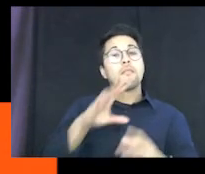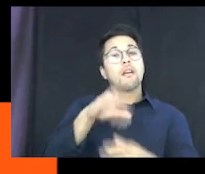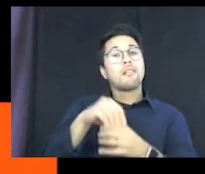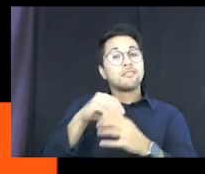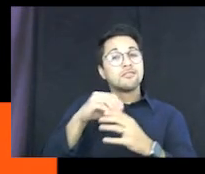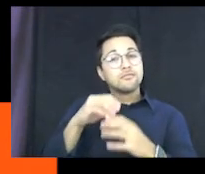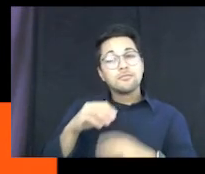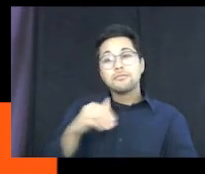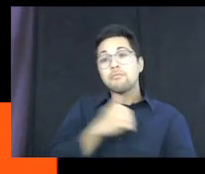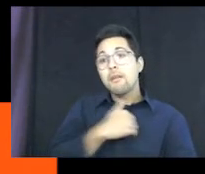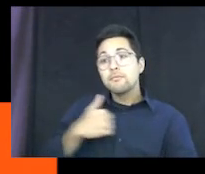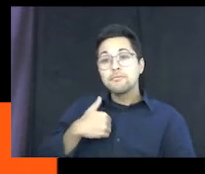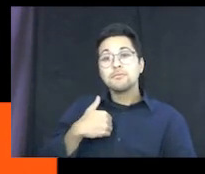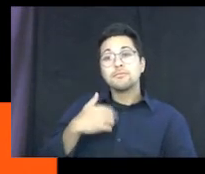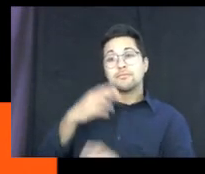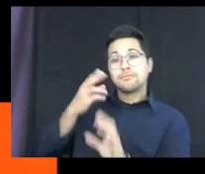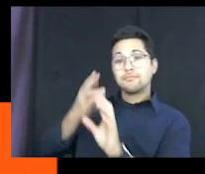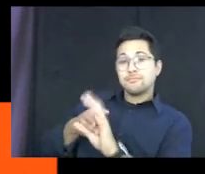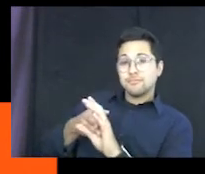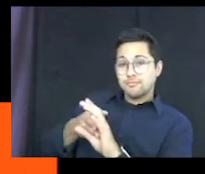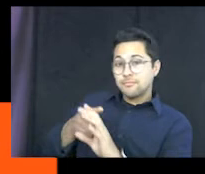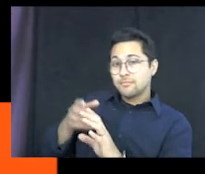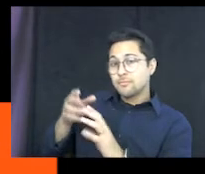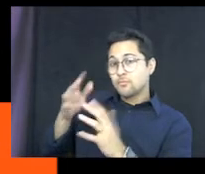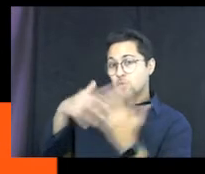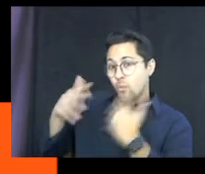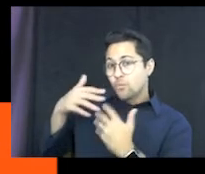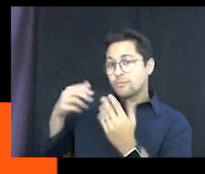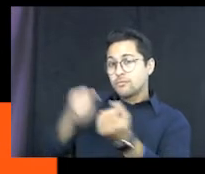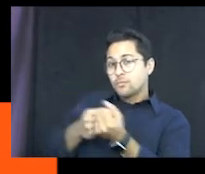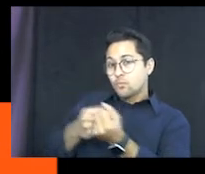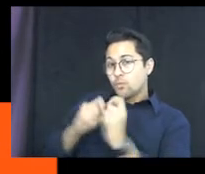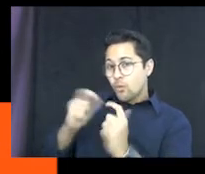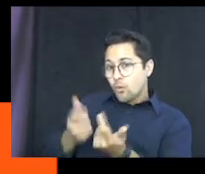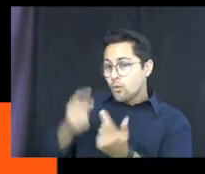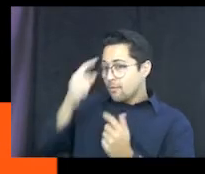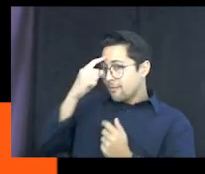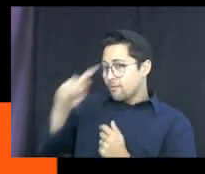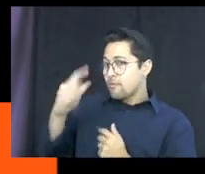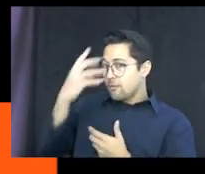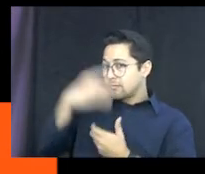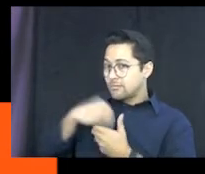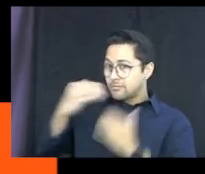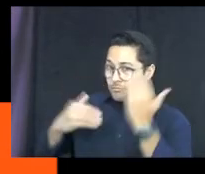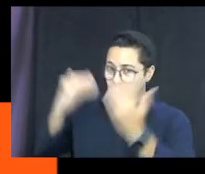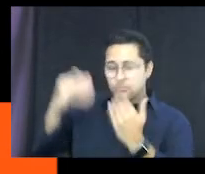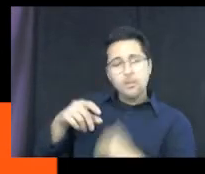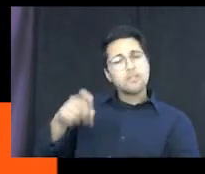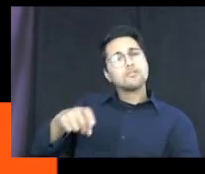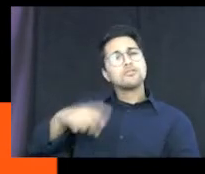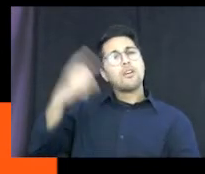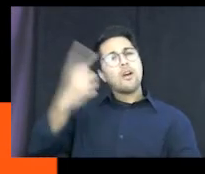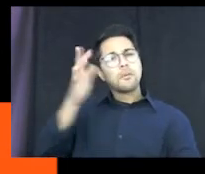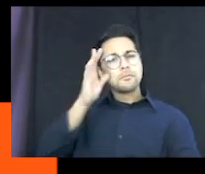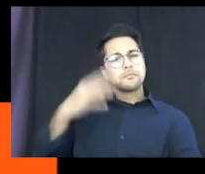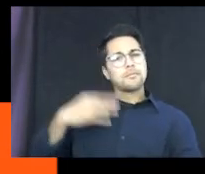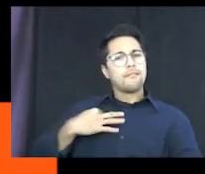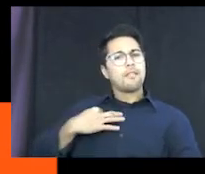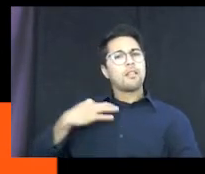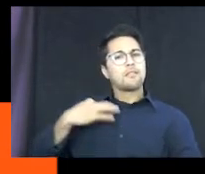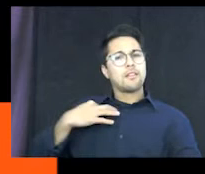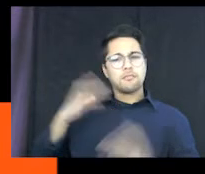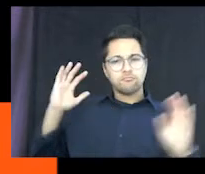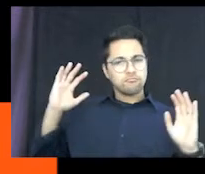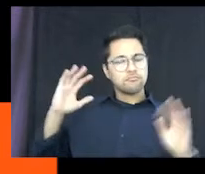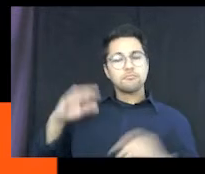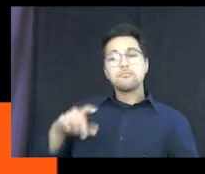and membership within a social or support group for autistic adults should always be voluntary,